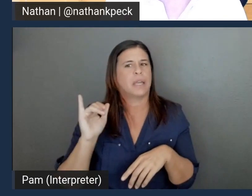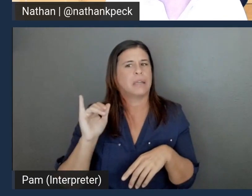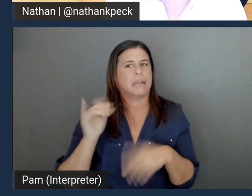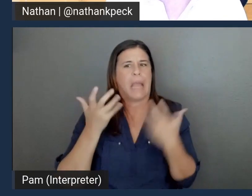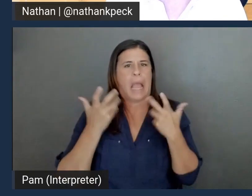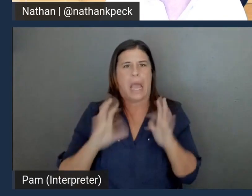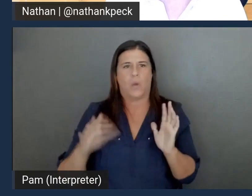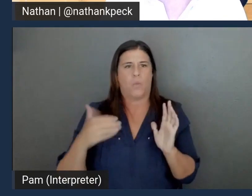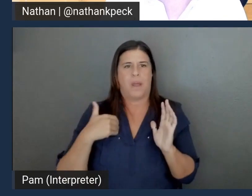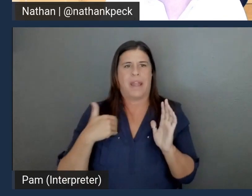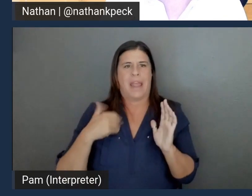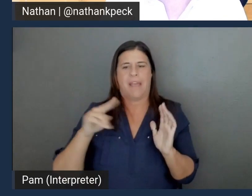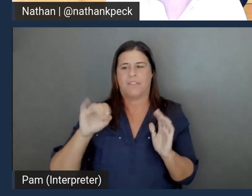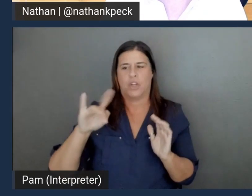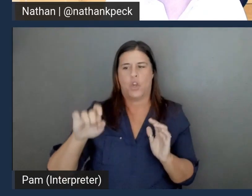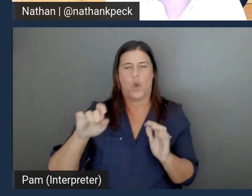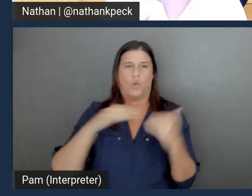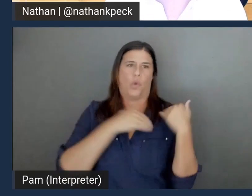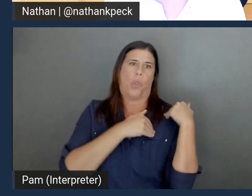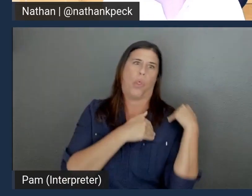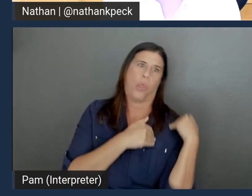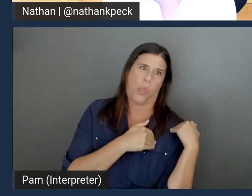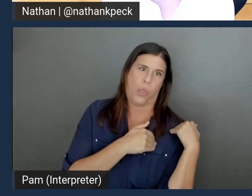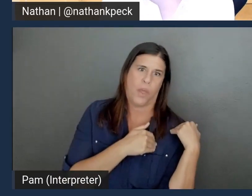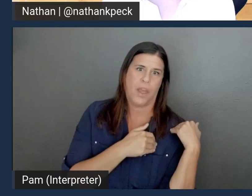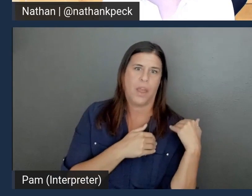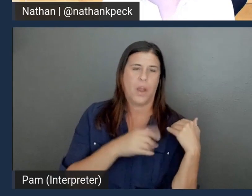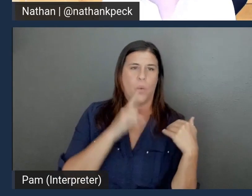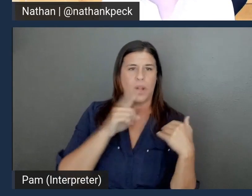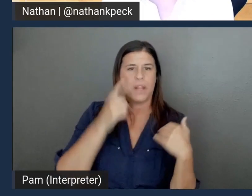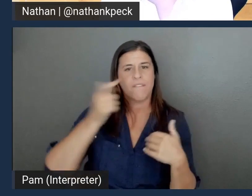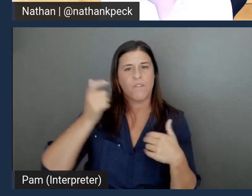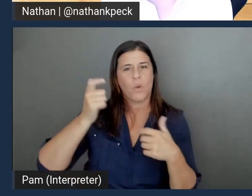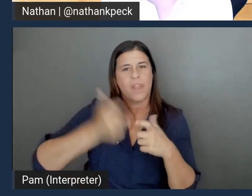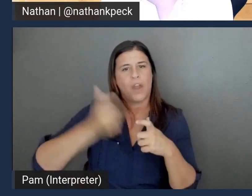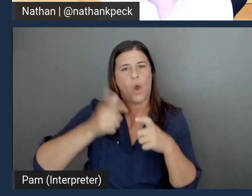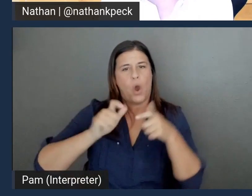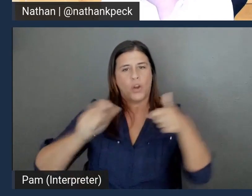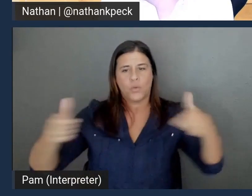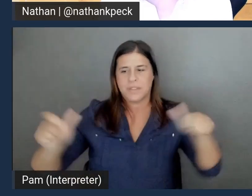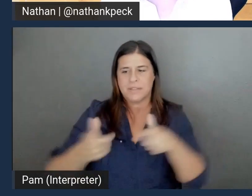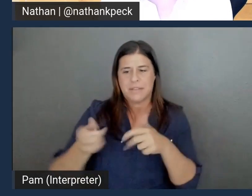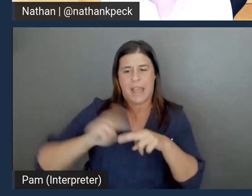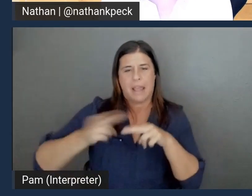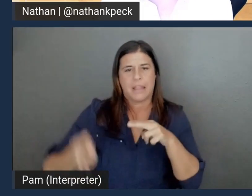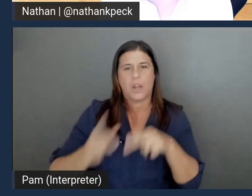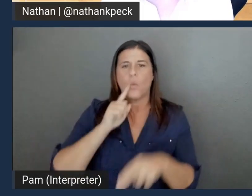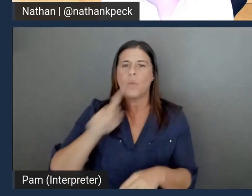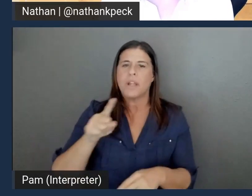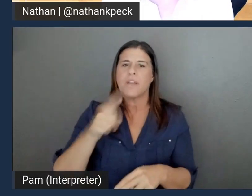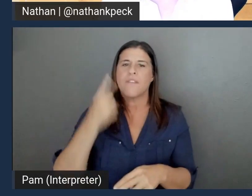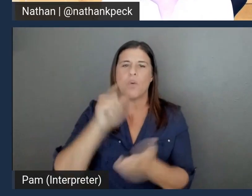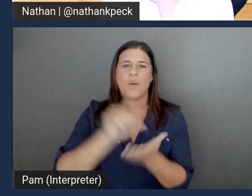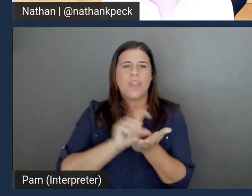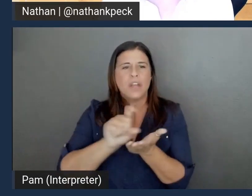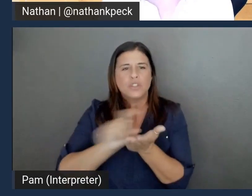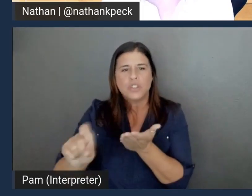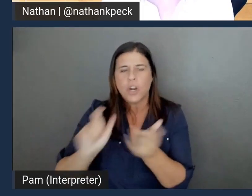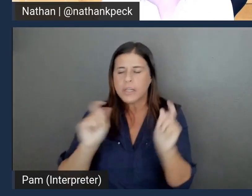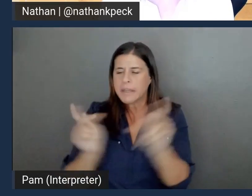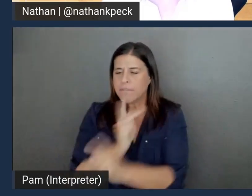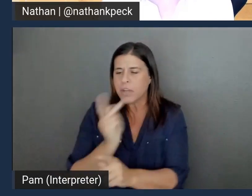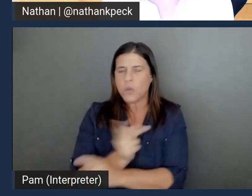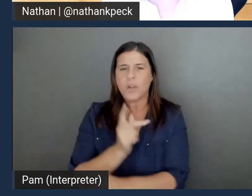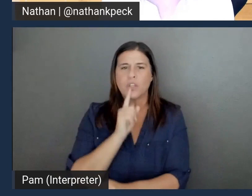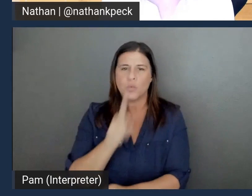have the node too burdened down when I trigger an auto scaling. Yes, for sure. The resharding operation requires